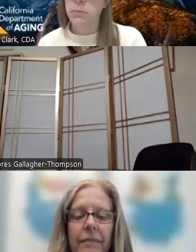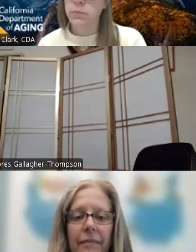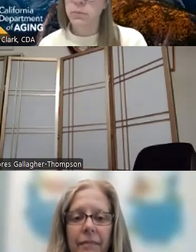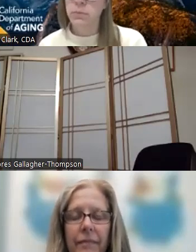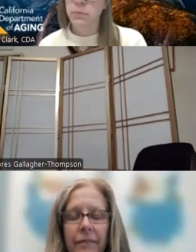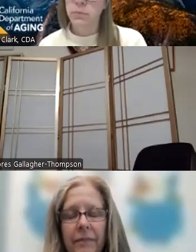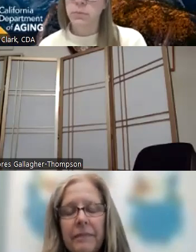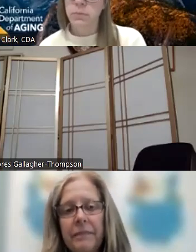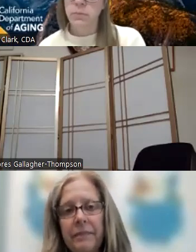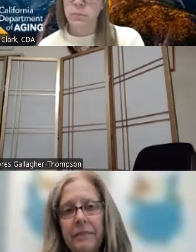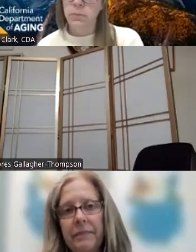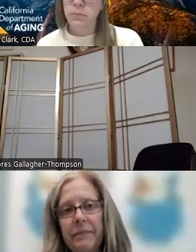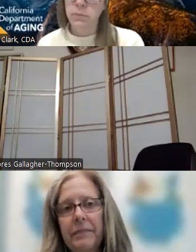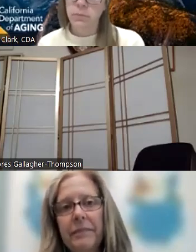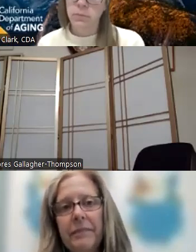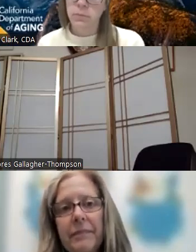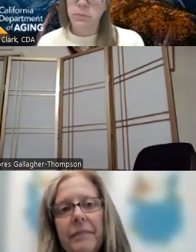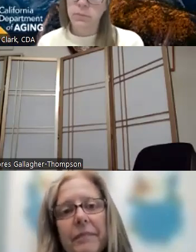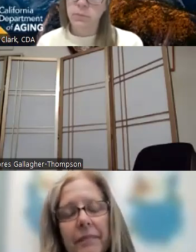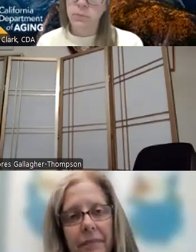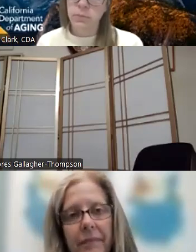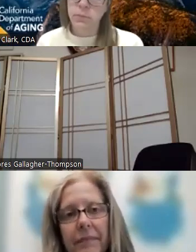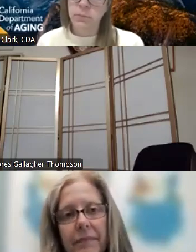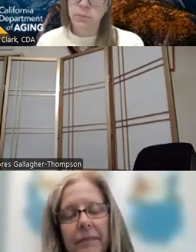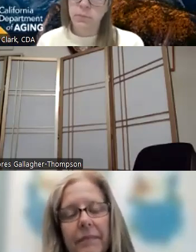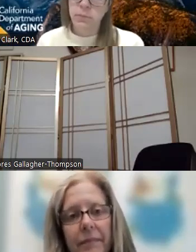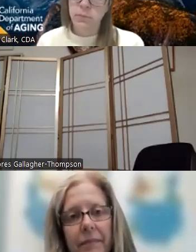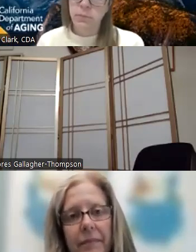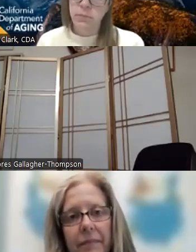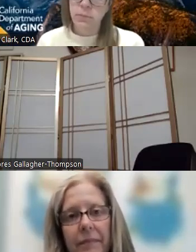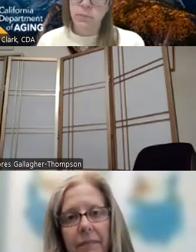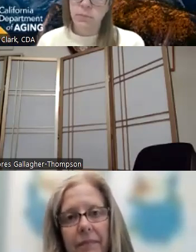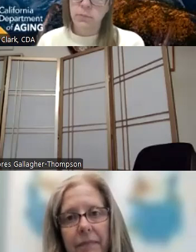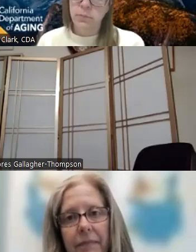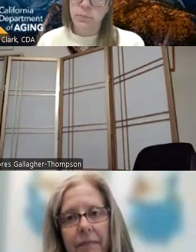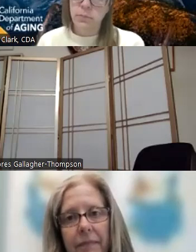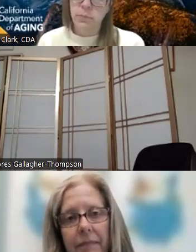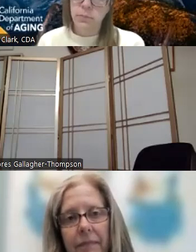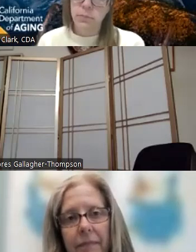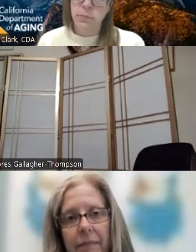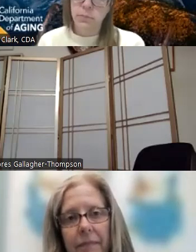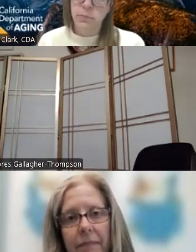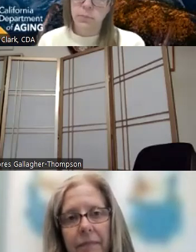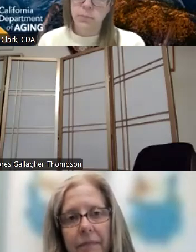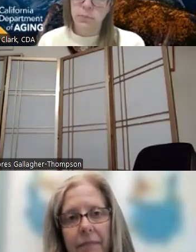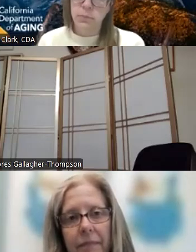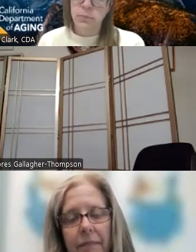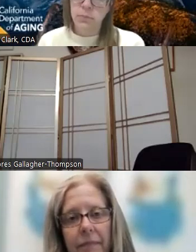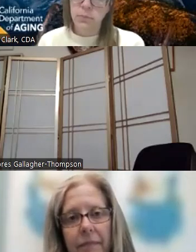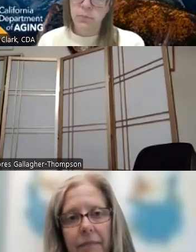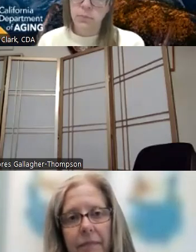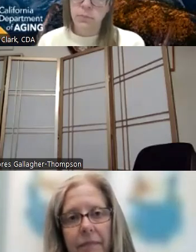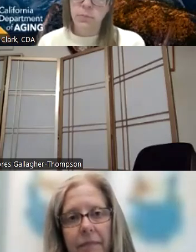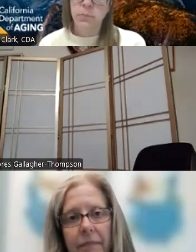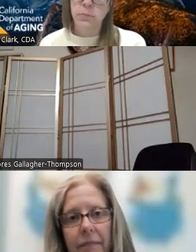a Aging Disability Resource Connection, or ADRC? So we're really going to focus on that and hopefully come up with something that's